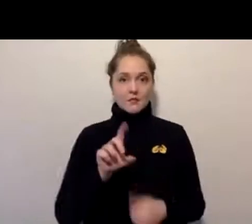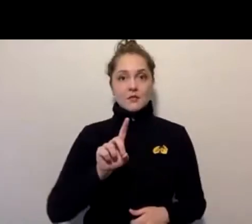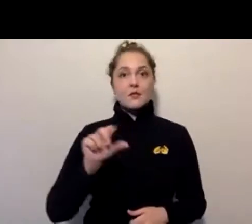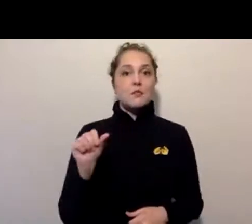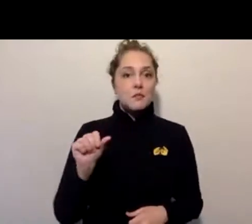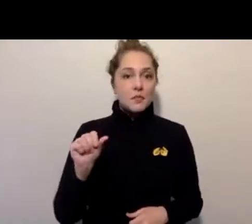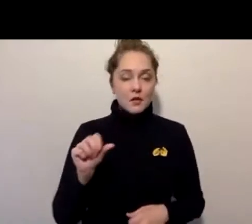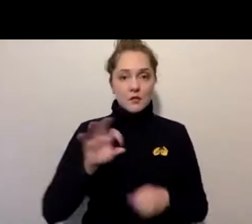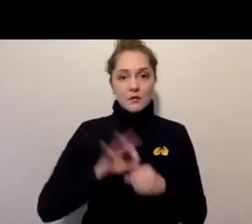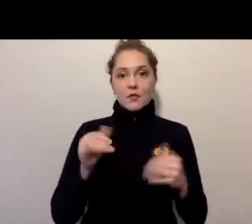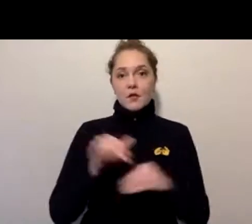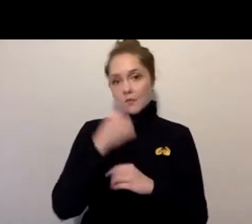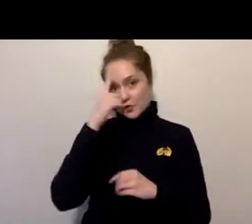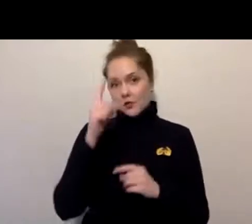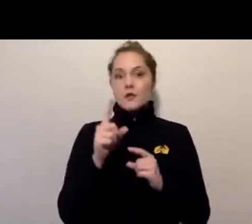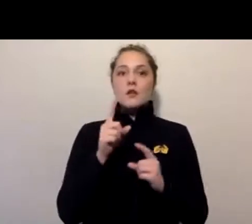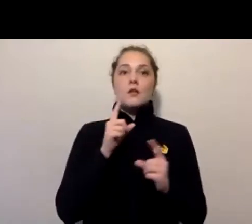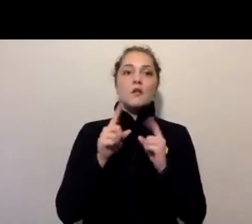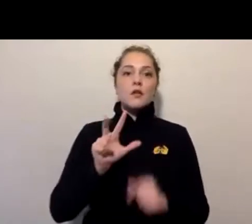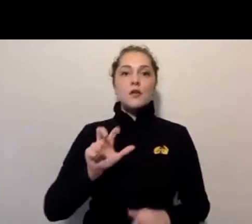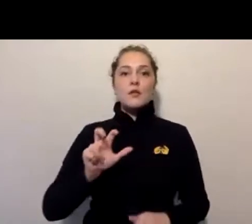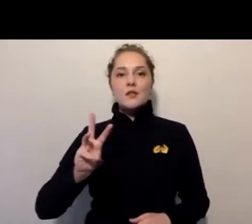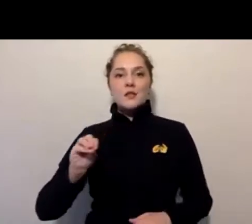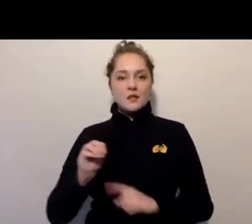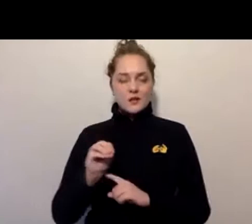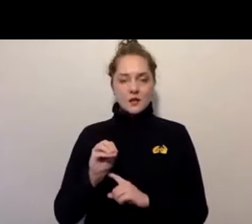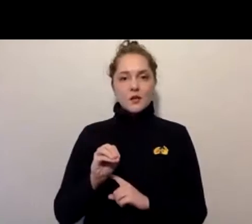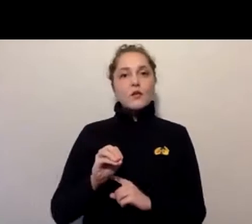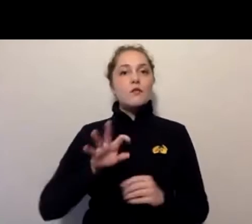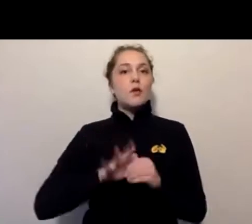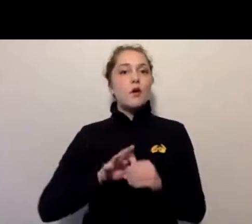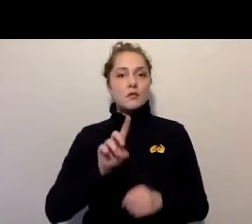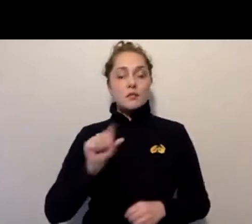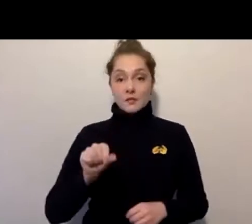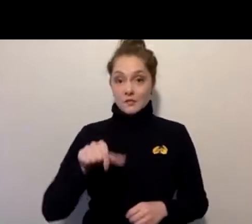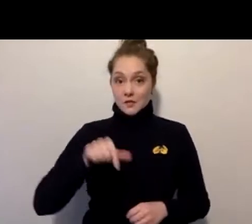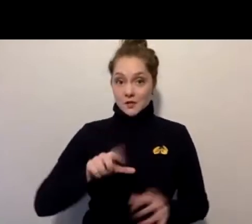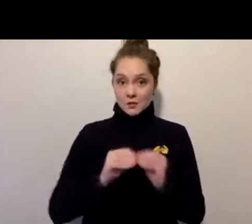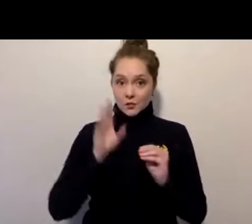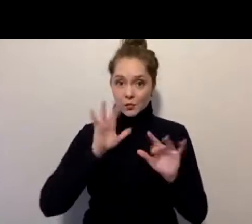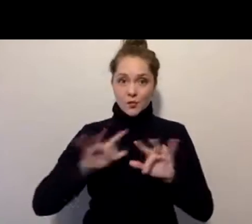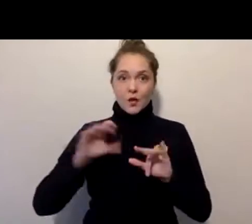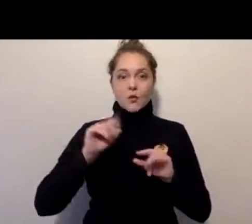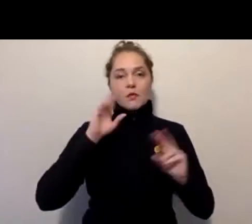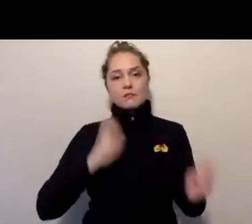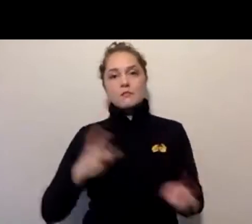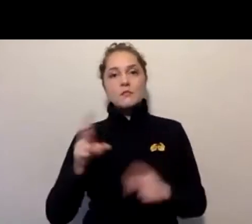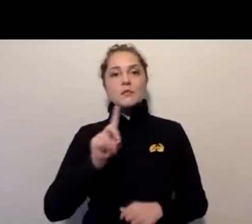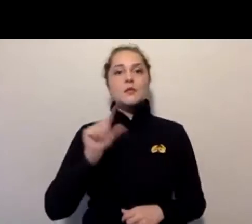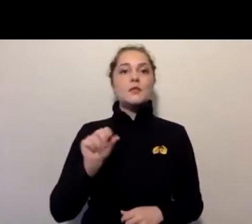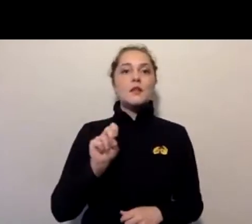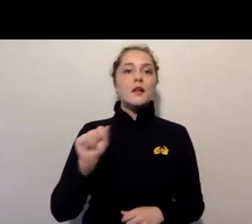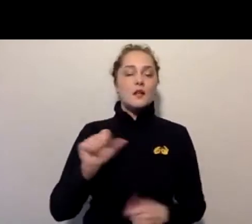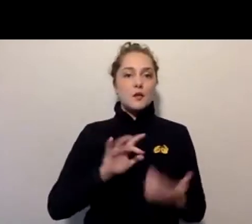Conversation 360, the Vote and Disability. This session is being recorded and will be posted to the Disability SA website,